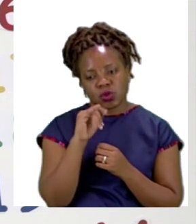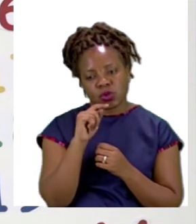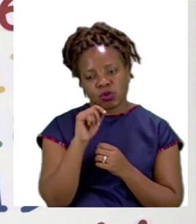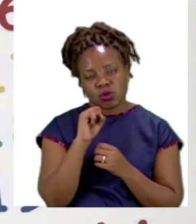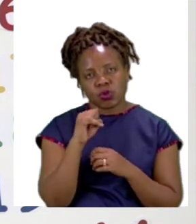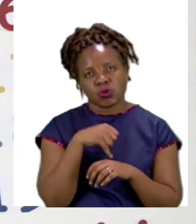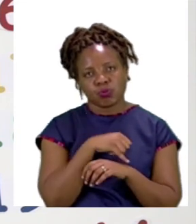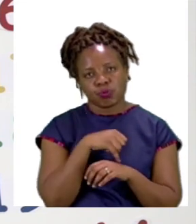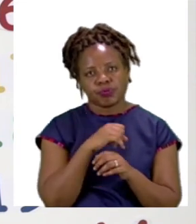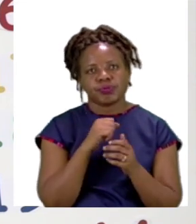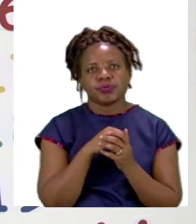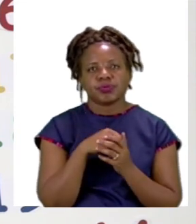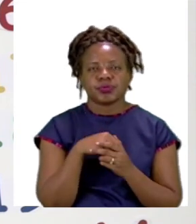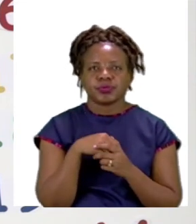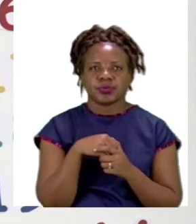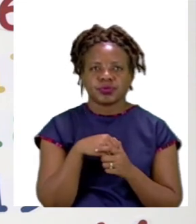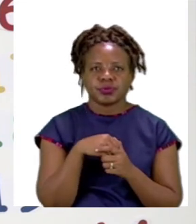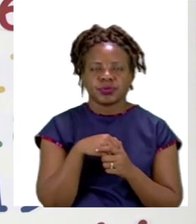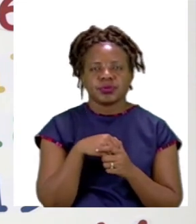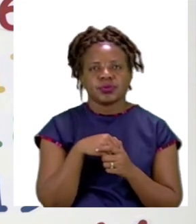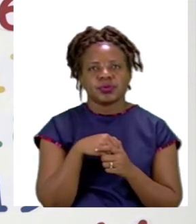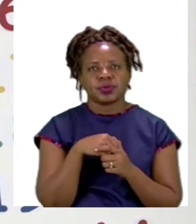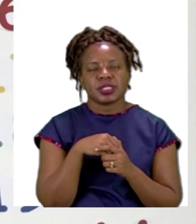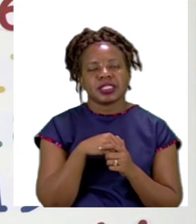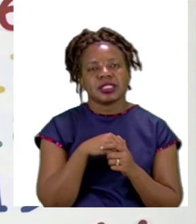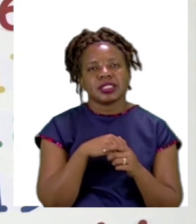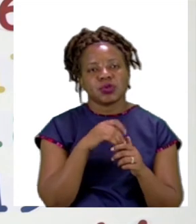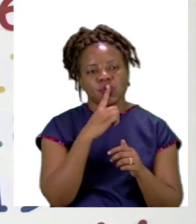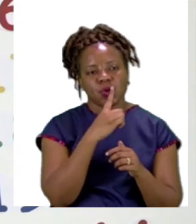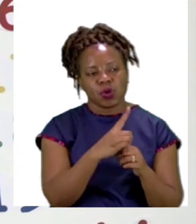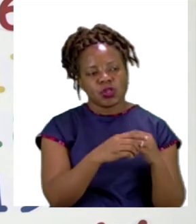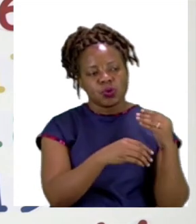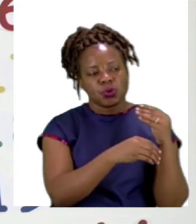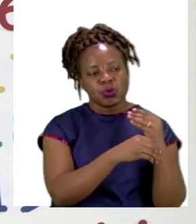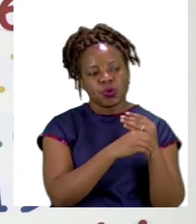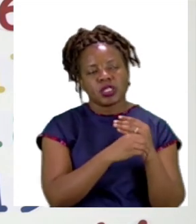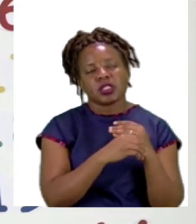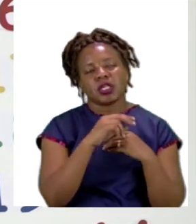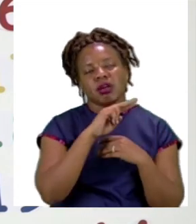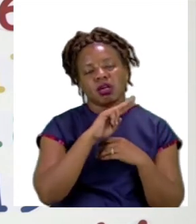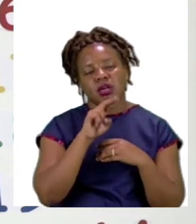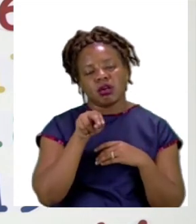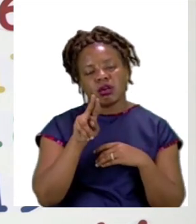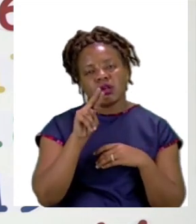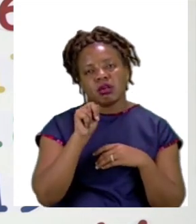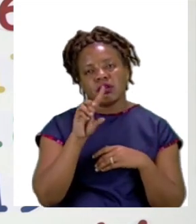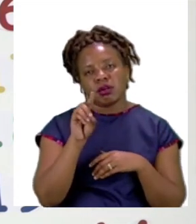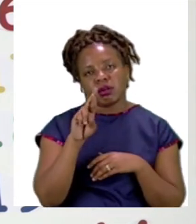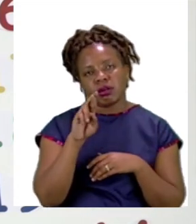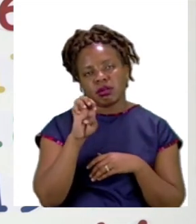bag again. And we're going to put it on our shoulder and walk to Mr. Hundreds and